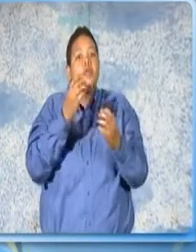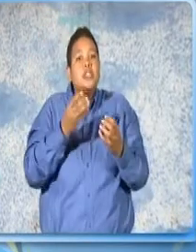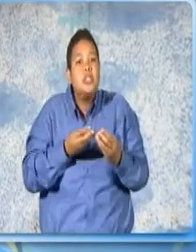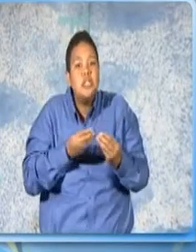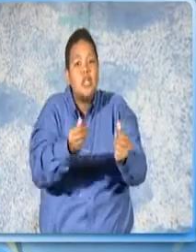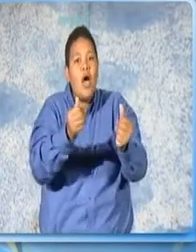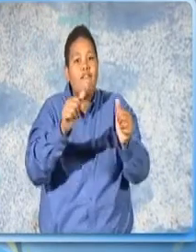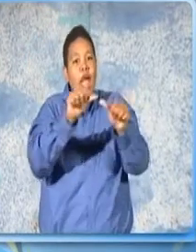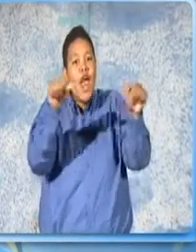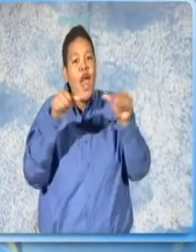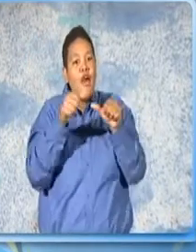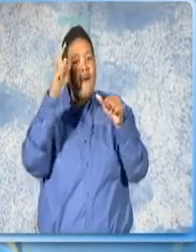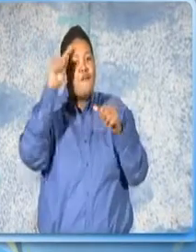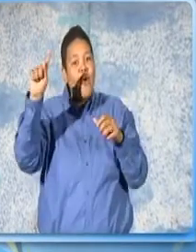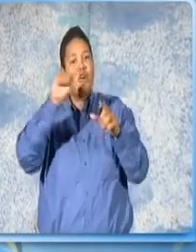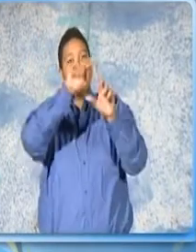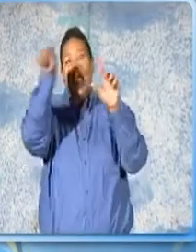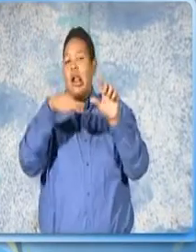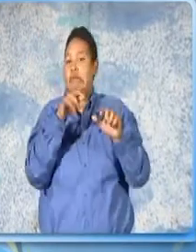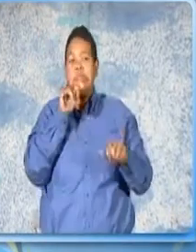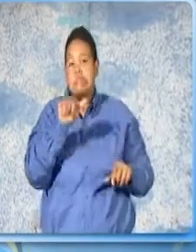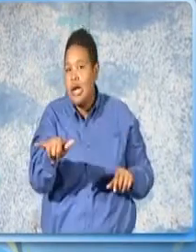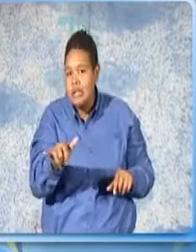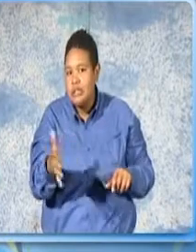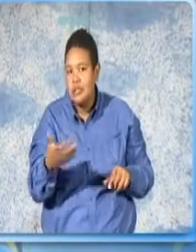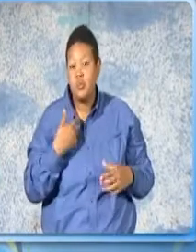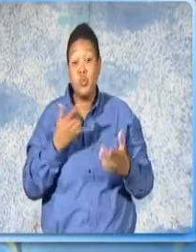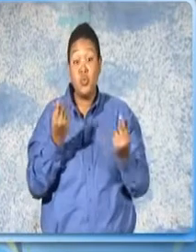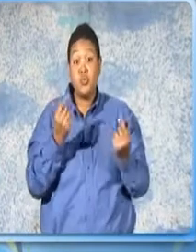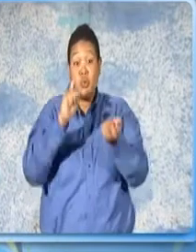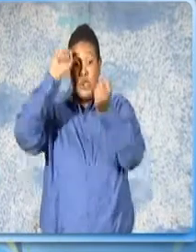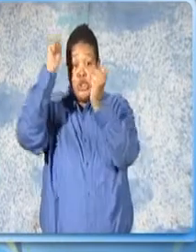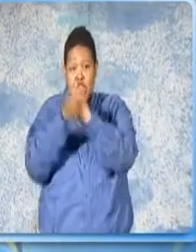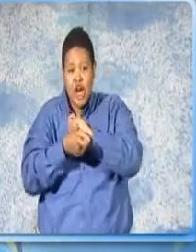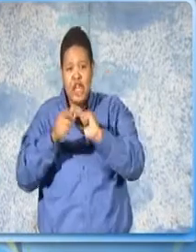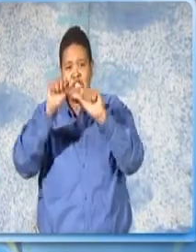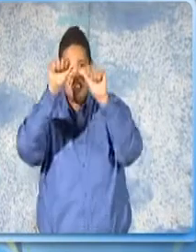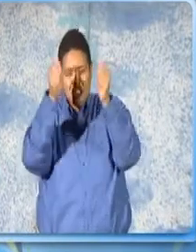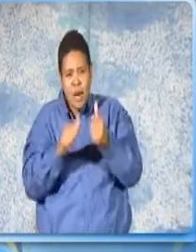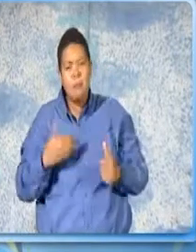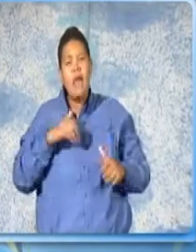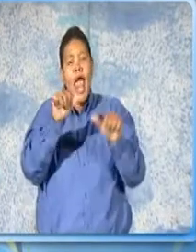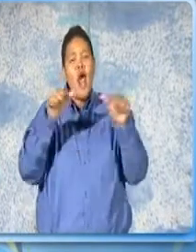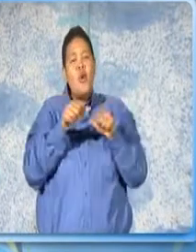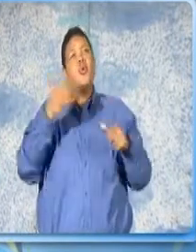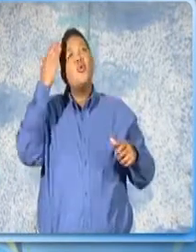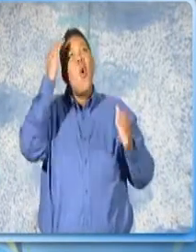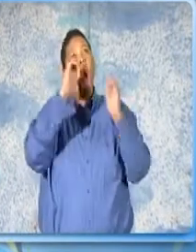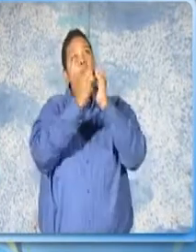We transform a circle into a shape whose area we know how to compute.